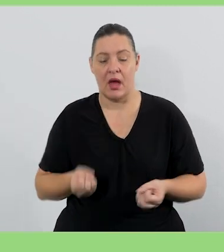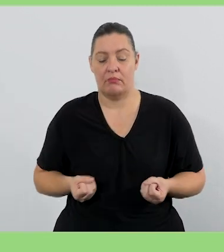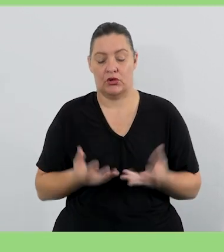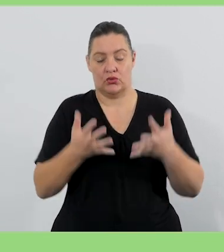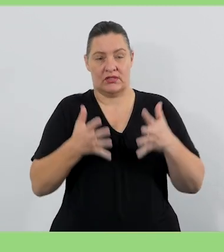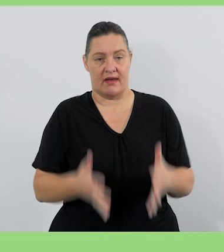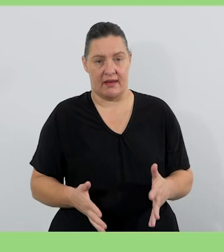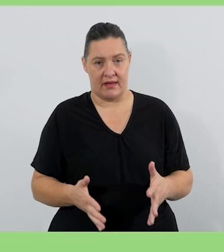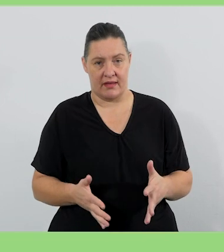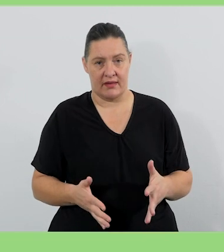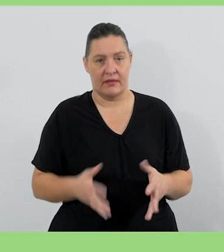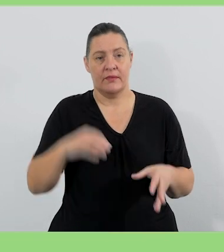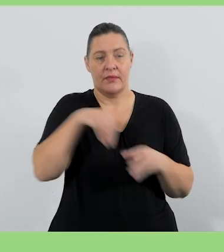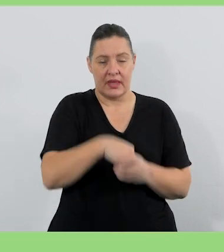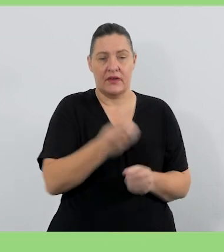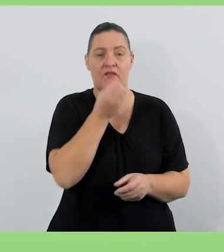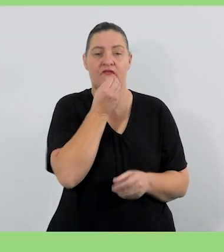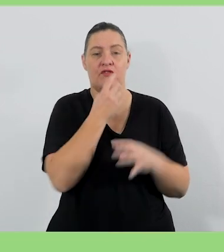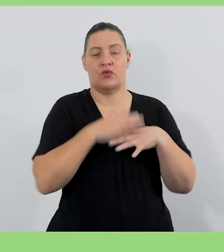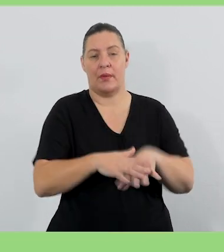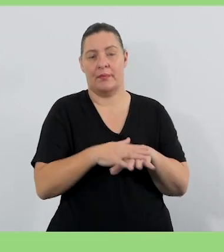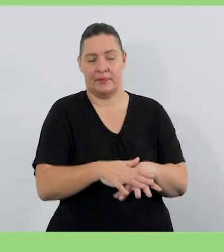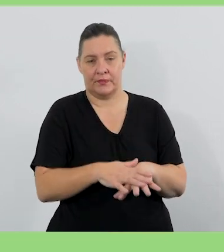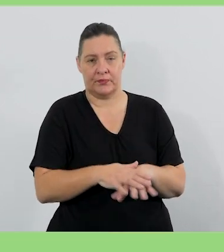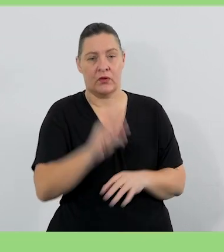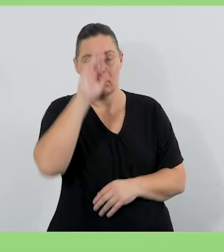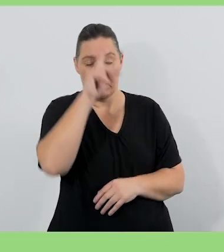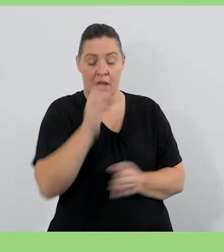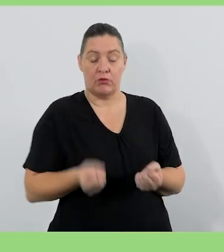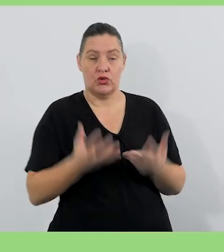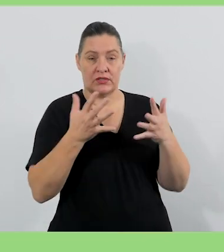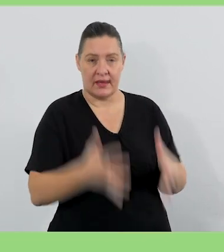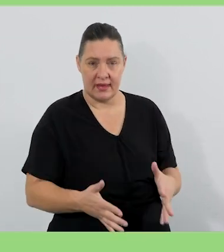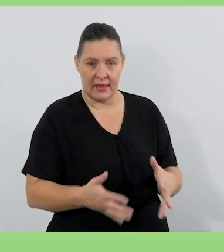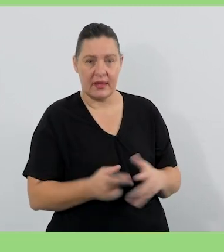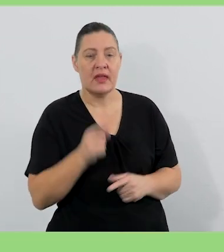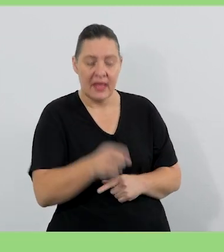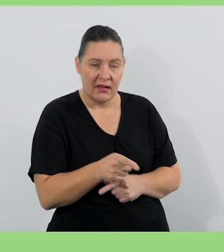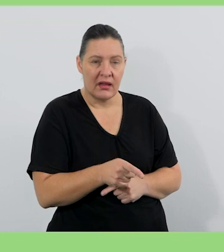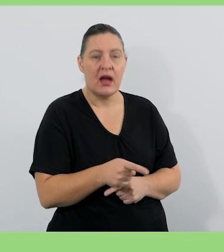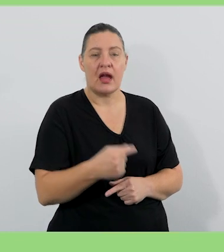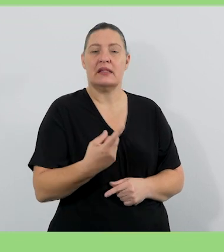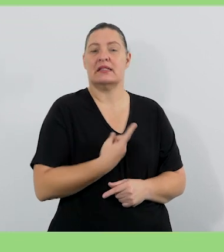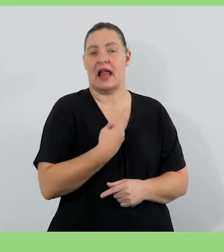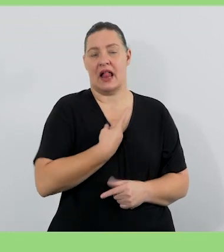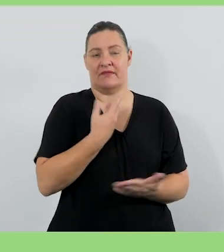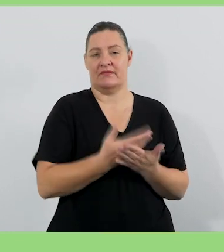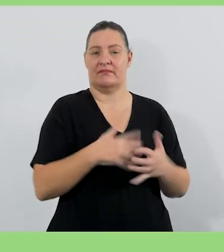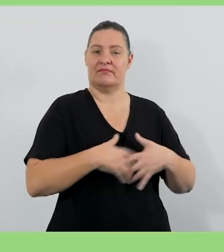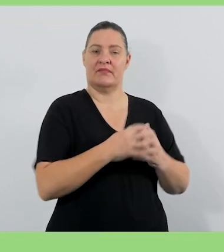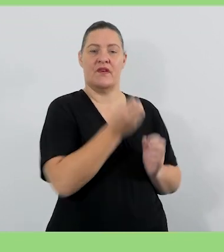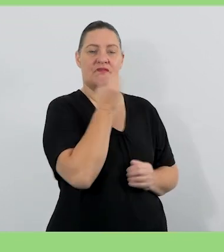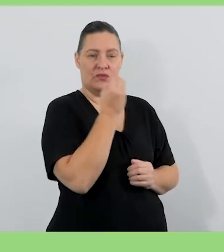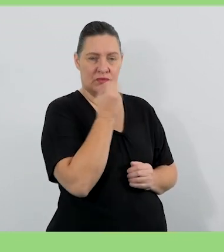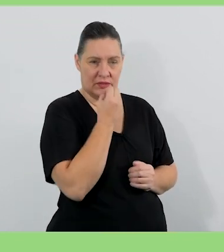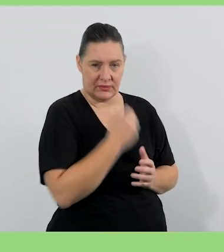the producer in the food web. If you remember, we said that producers are organisms that have the